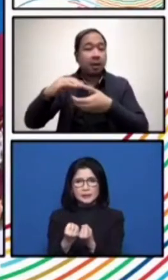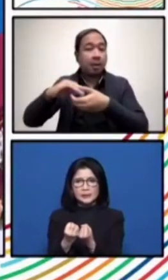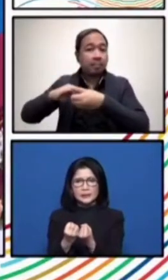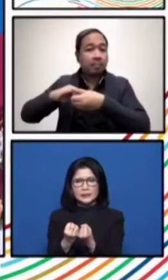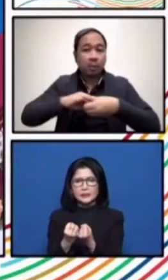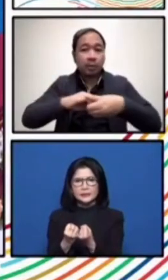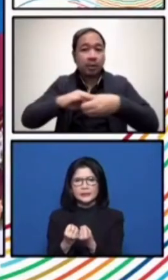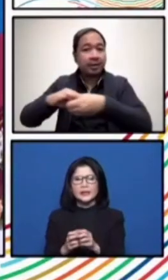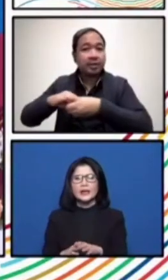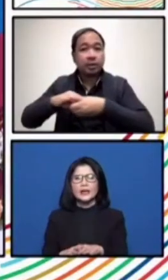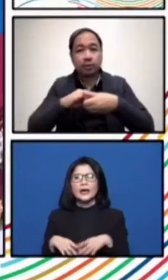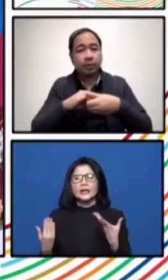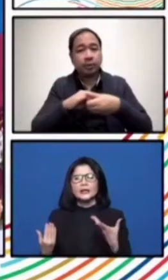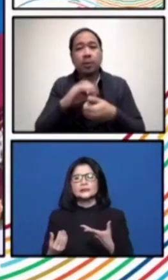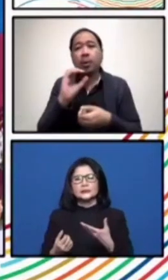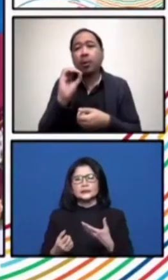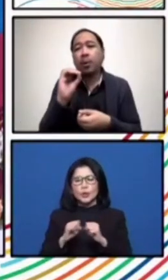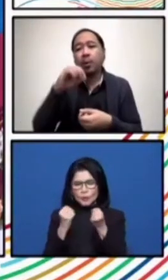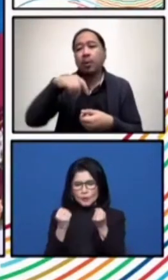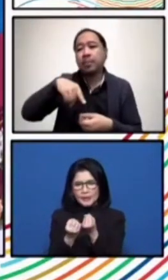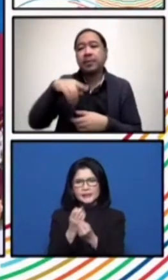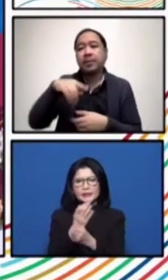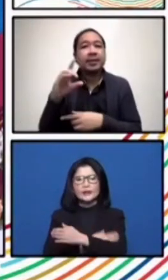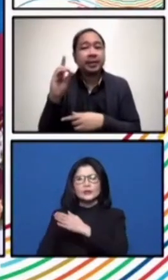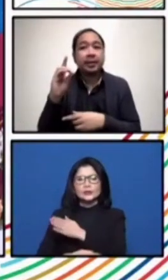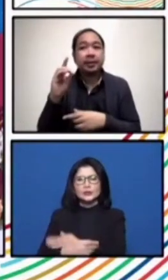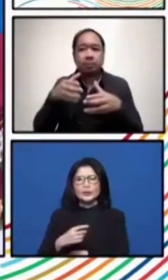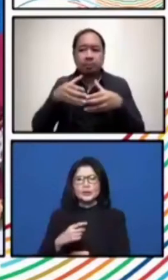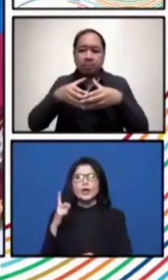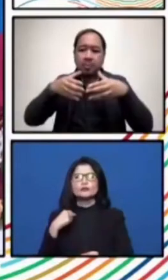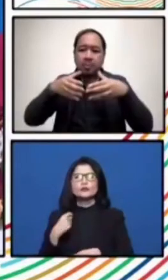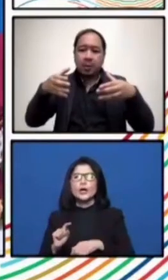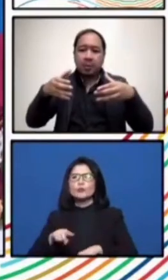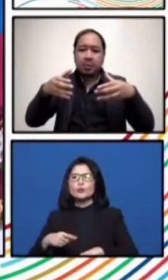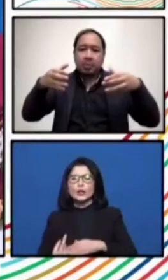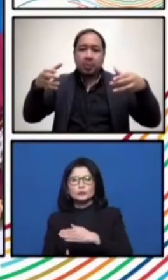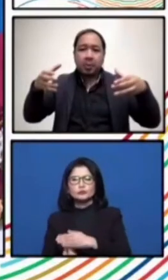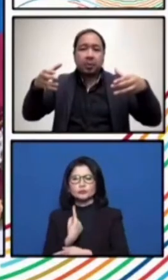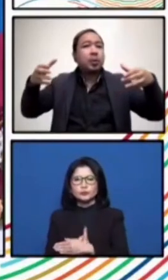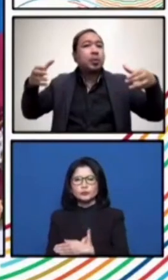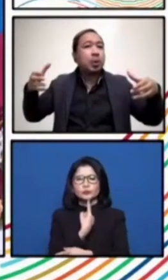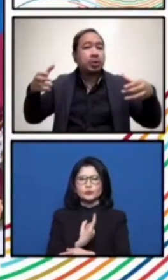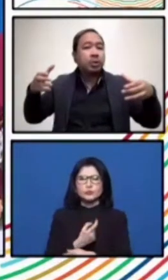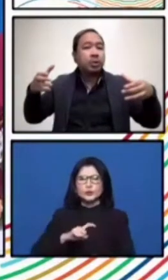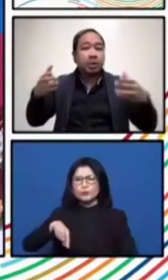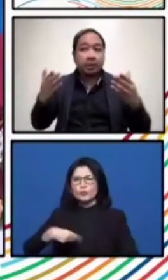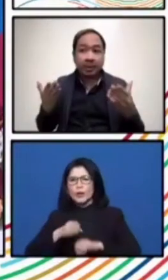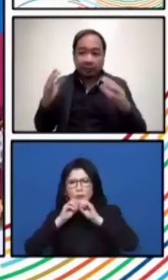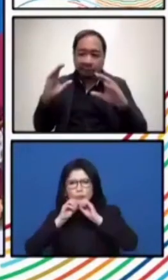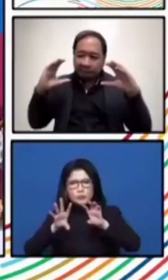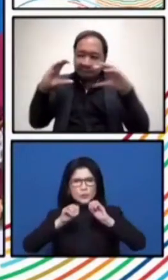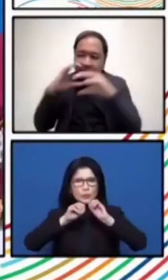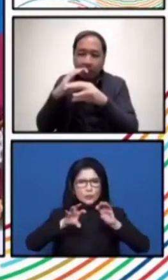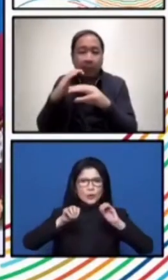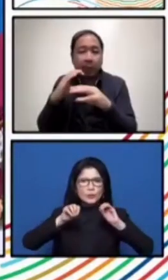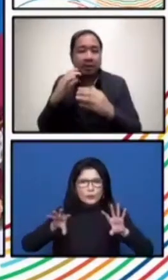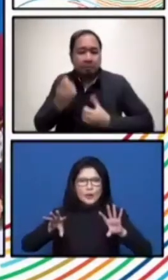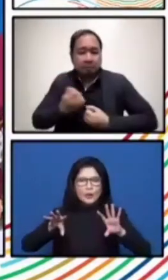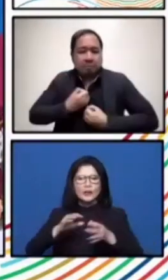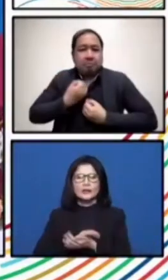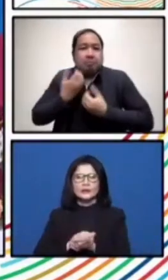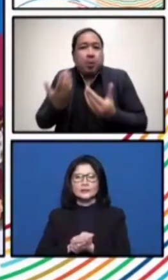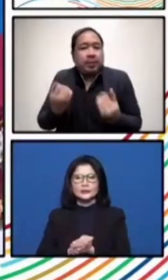in the region have grown and become more focal and stronger force of